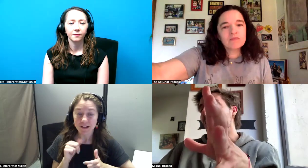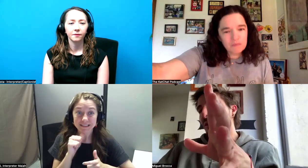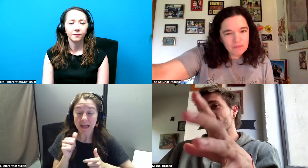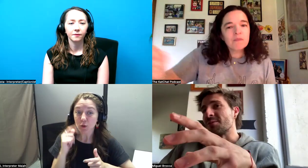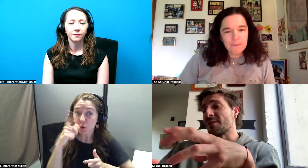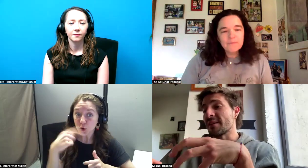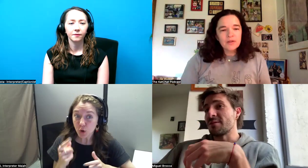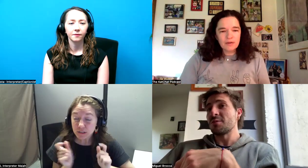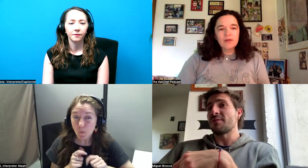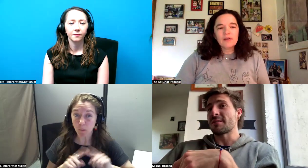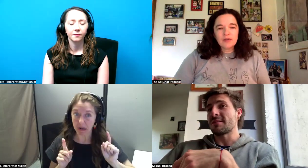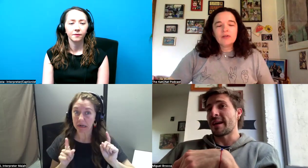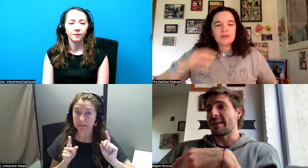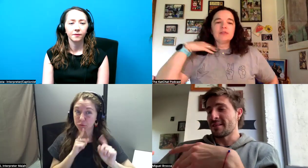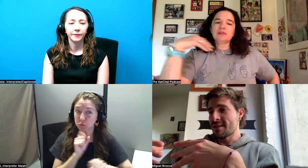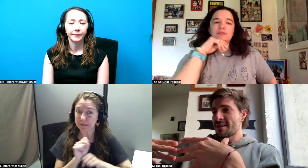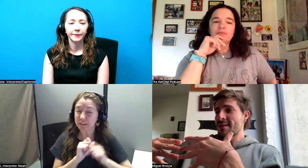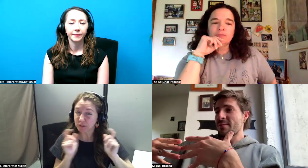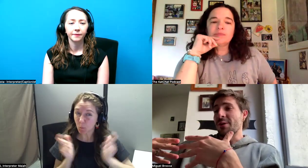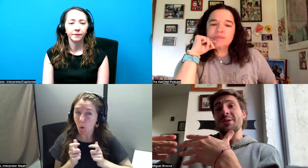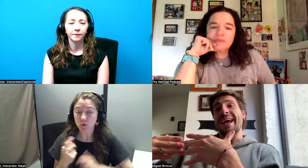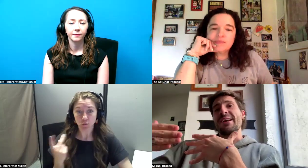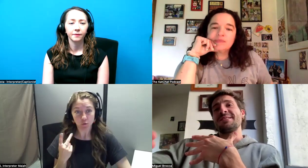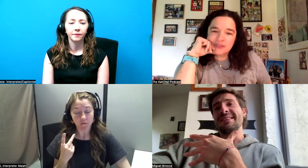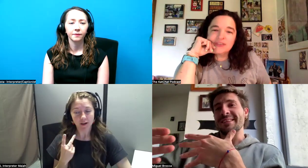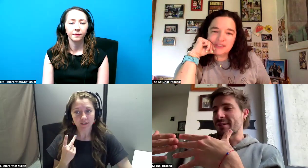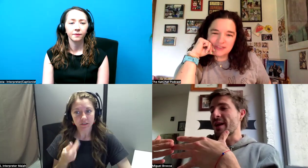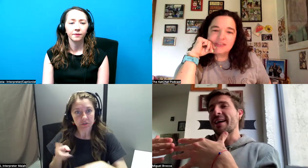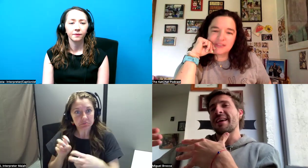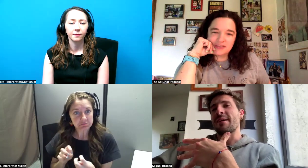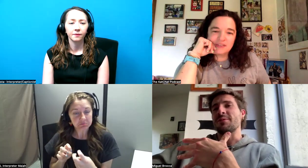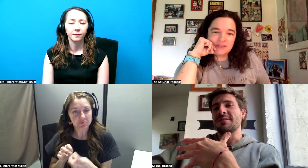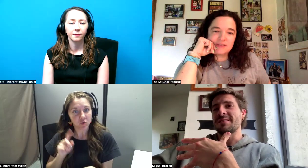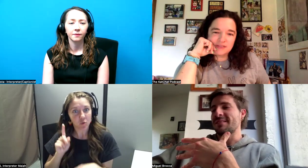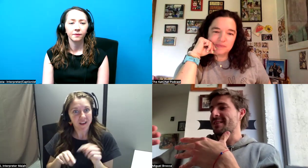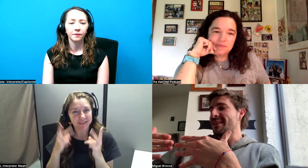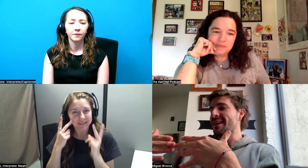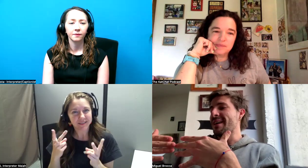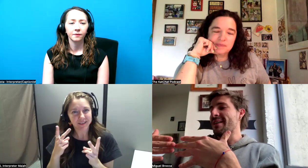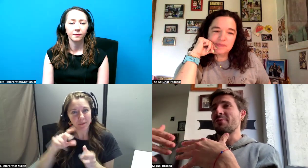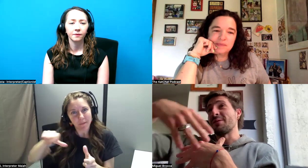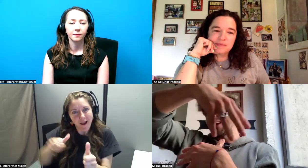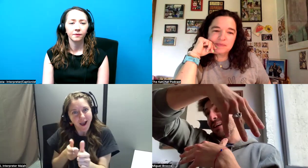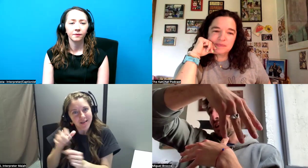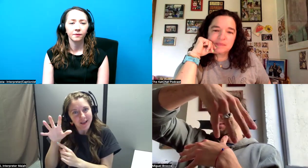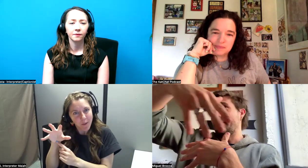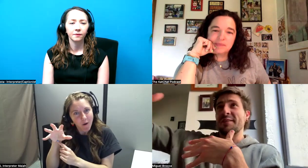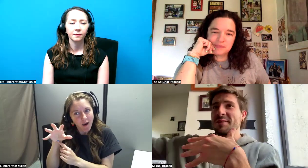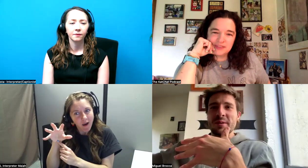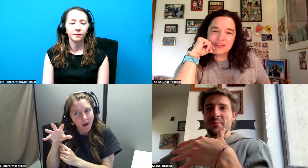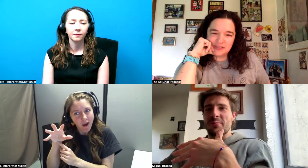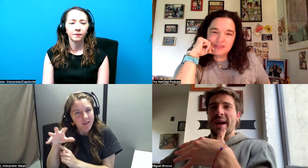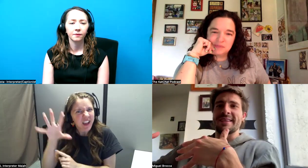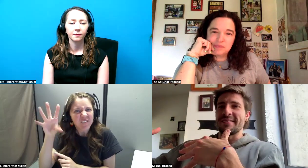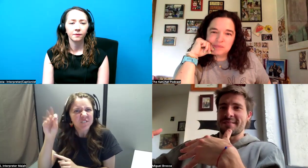very small. So it was like the two of us and what you cannot see, like behind cameras, there were like